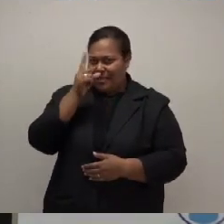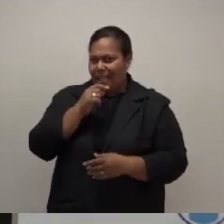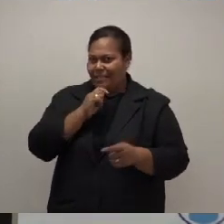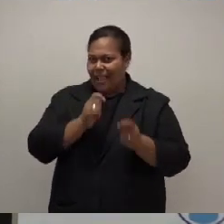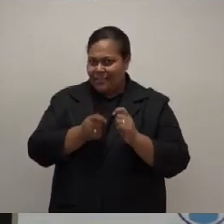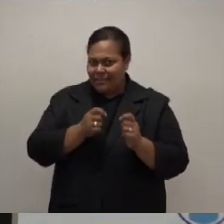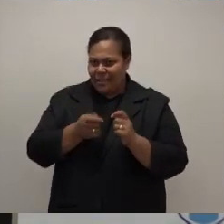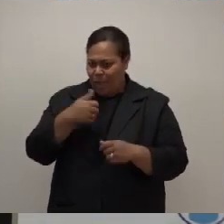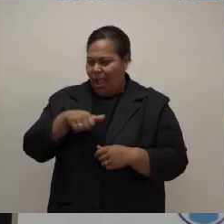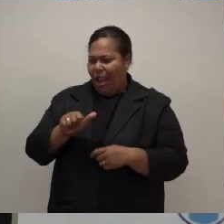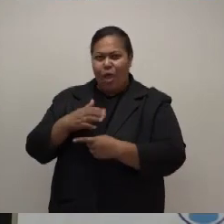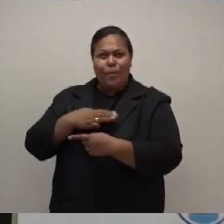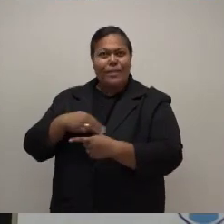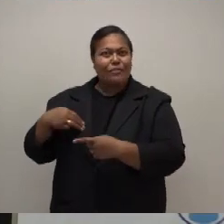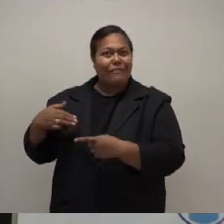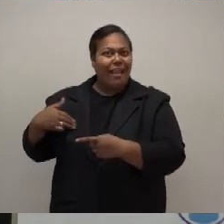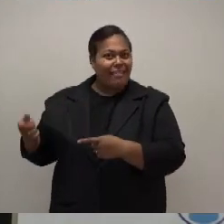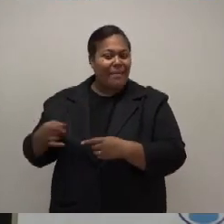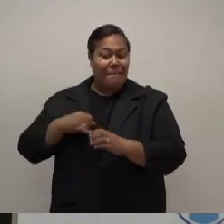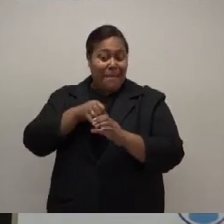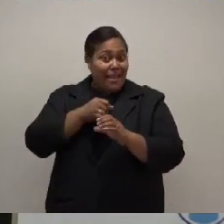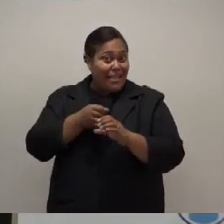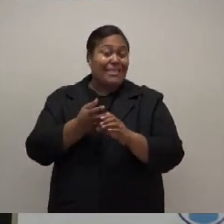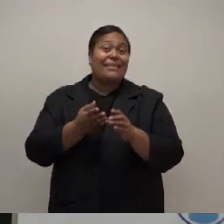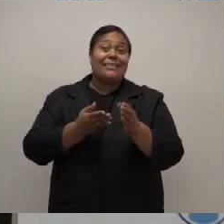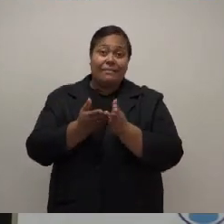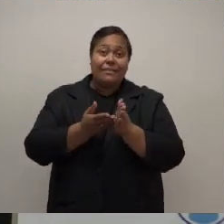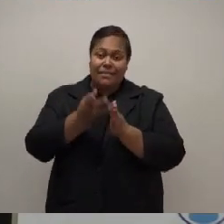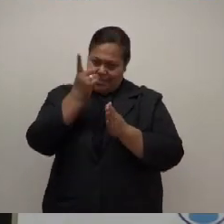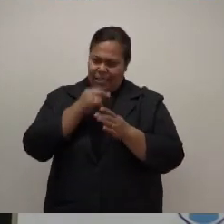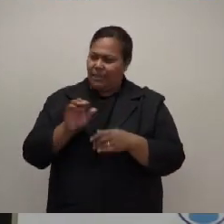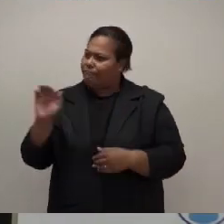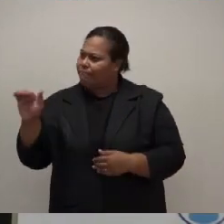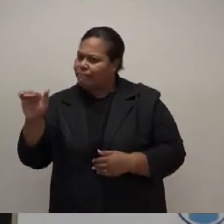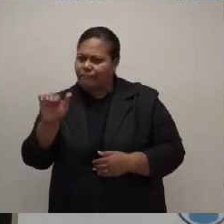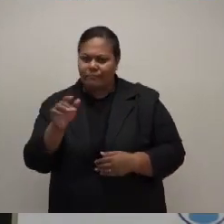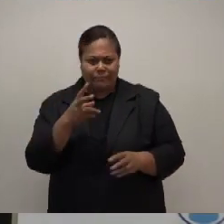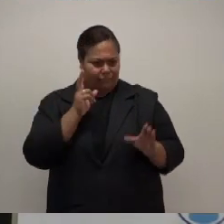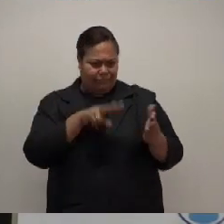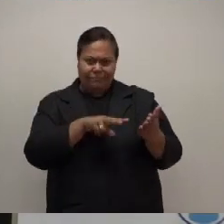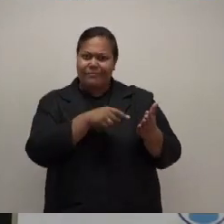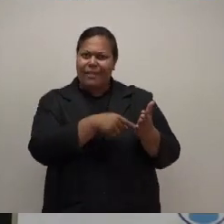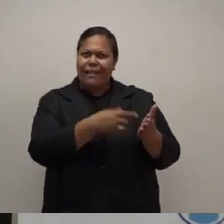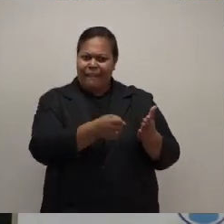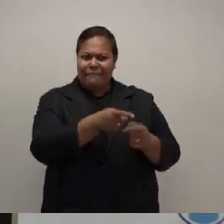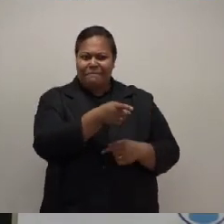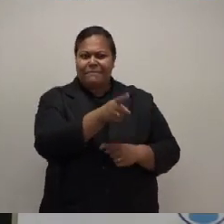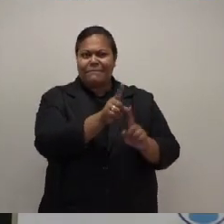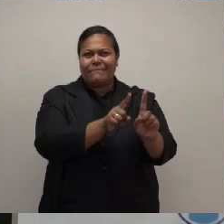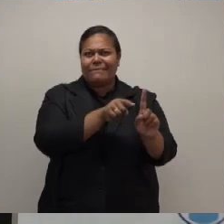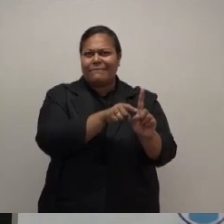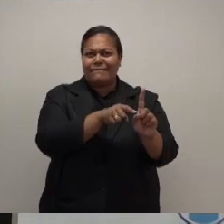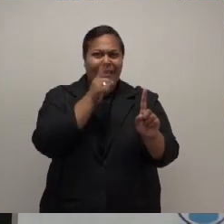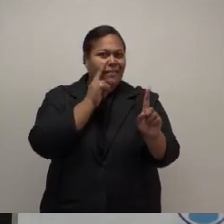Services to quickly notify any other carefree users who have been in contact with that individual.